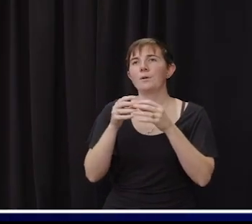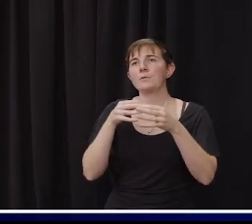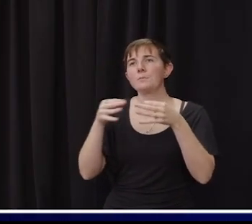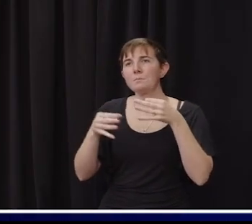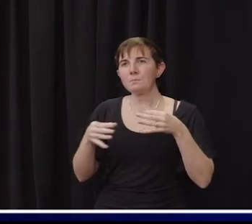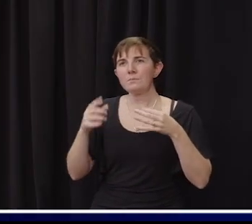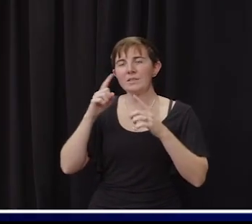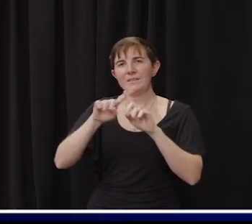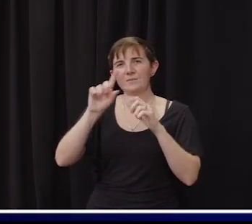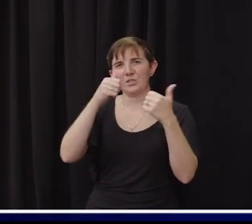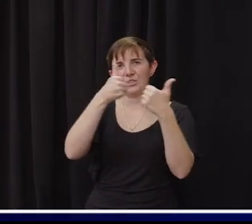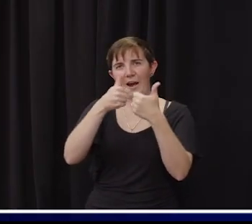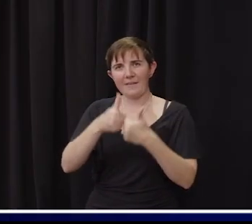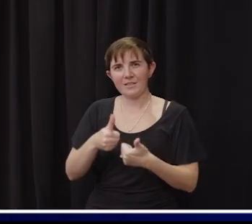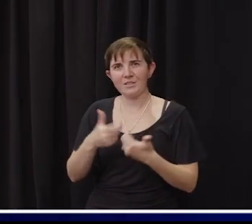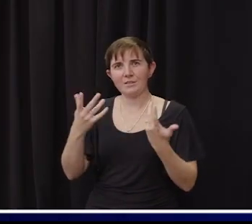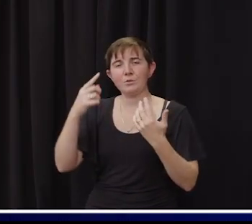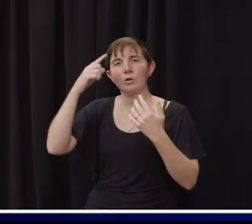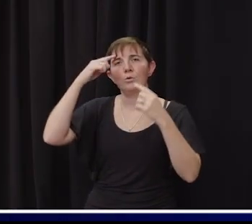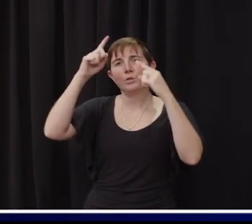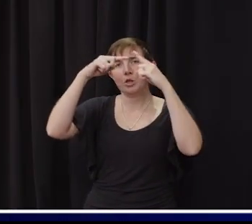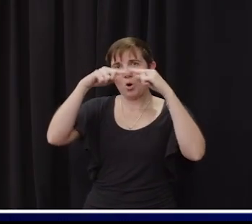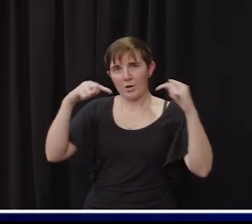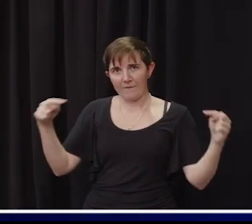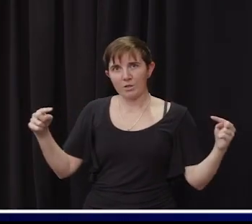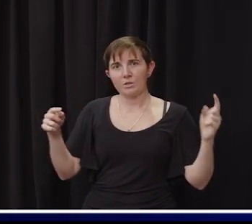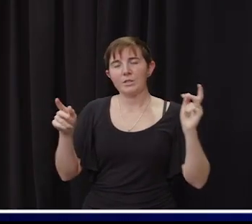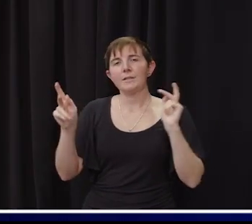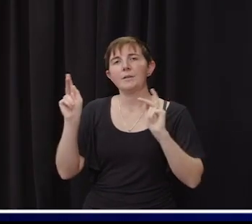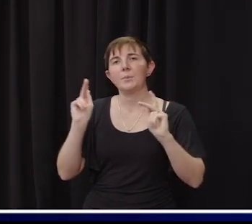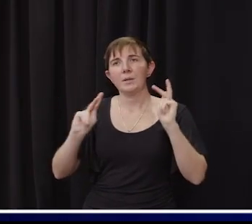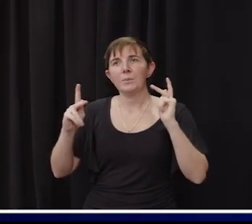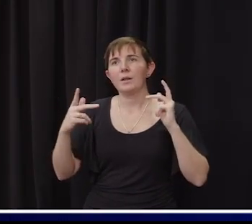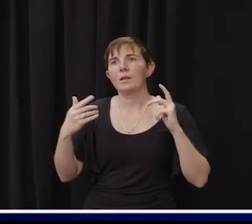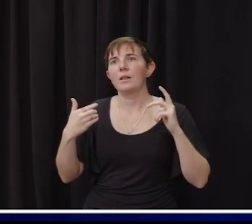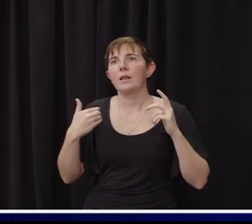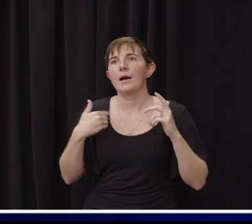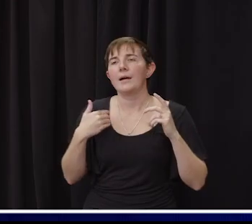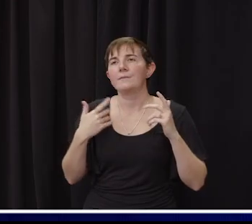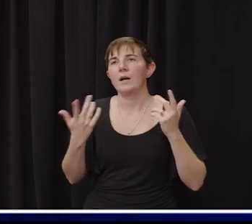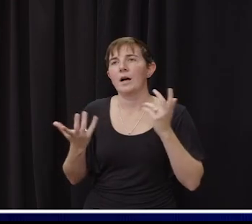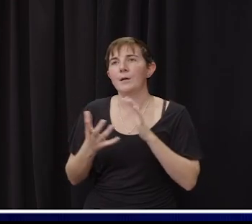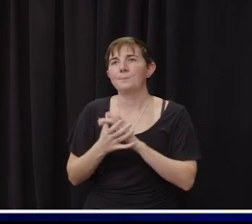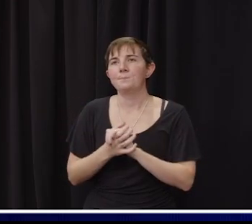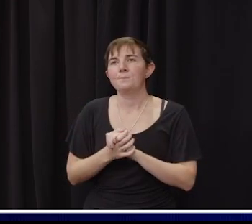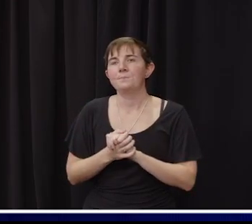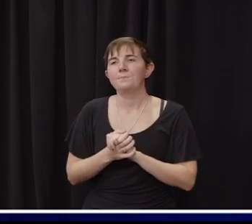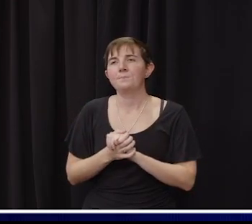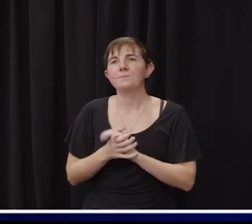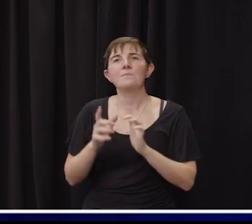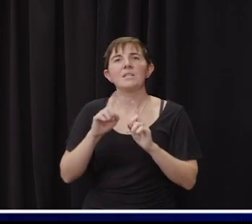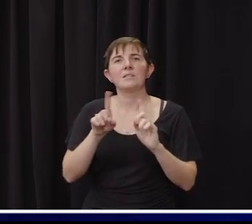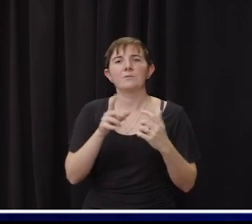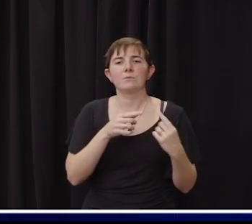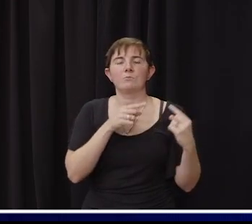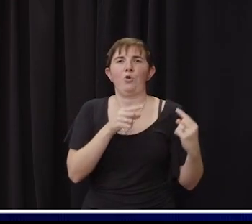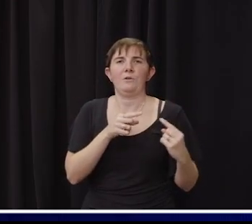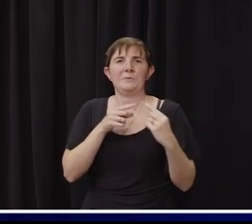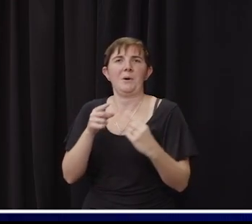the challenges. So neurodivergent people have different challenges